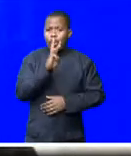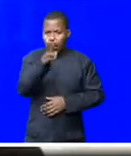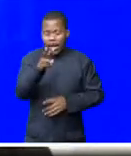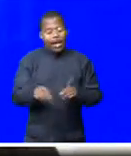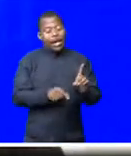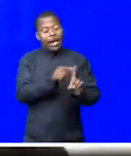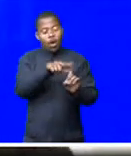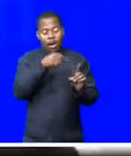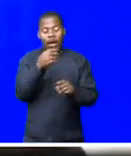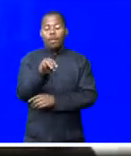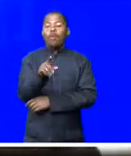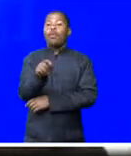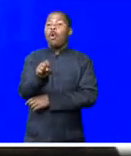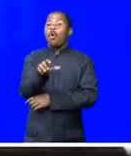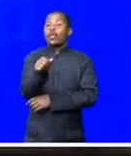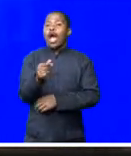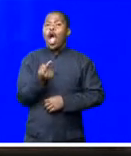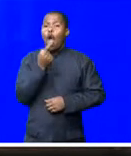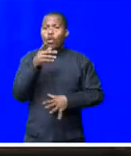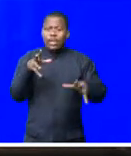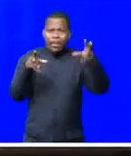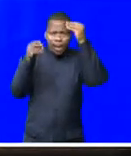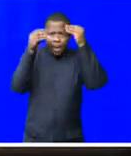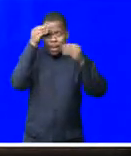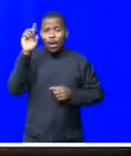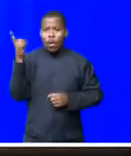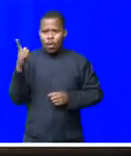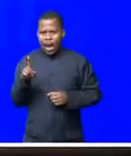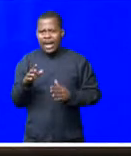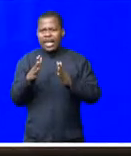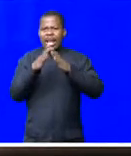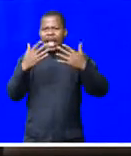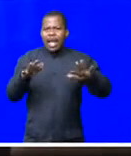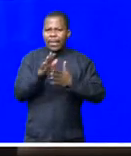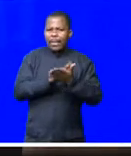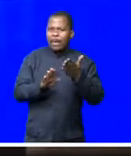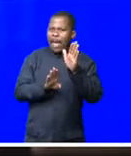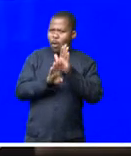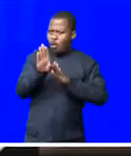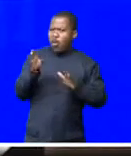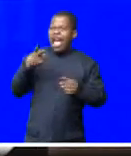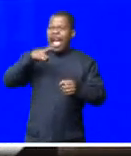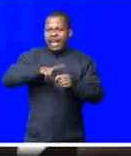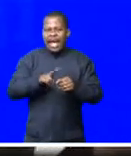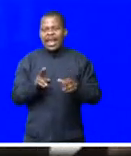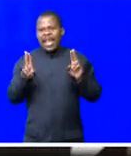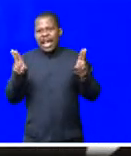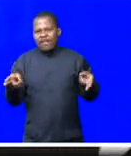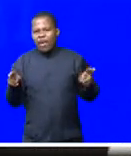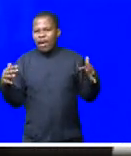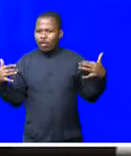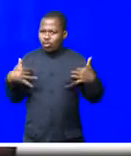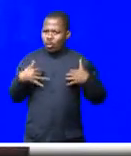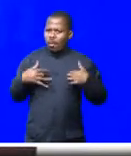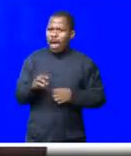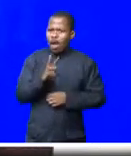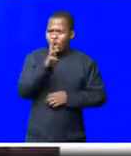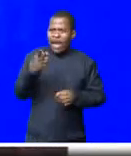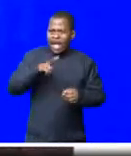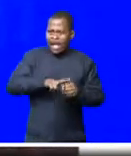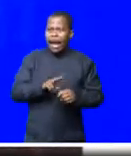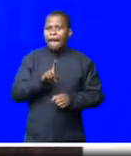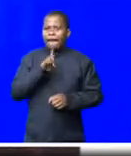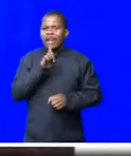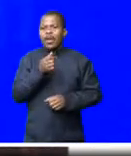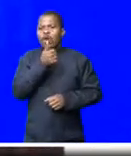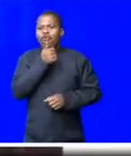ukuthi nakungukedeka DB kunye kubeteka nemvelo, ngakho-ke bona atibakhele imali DB. Akafanele